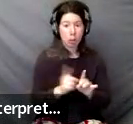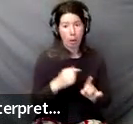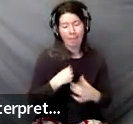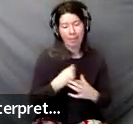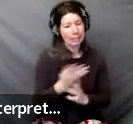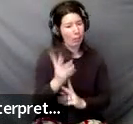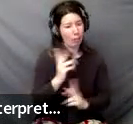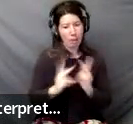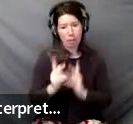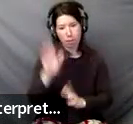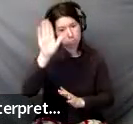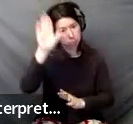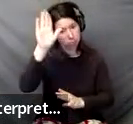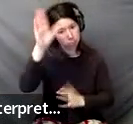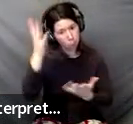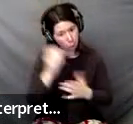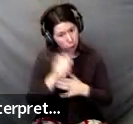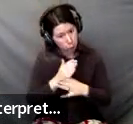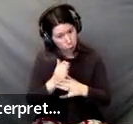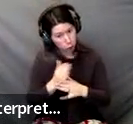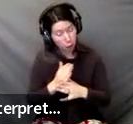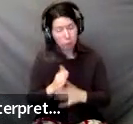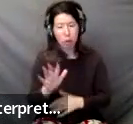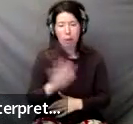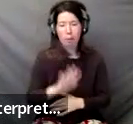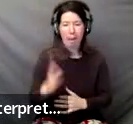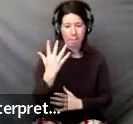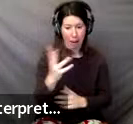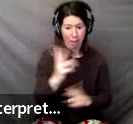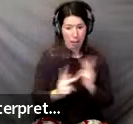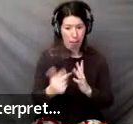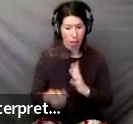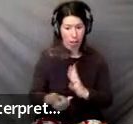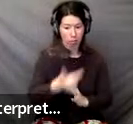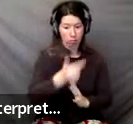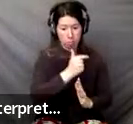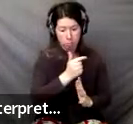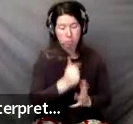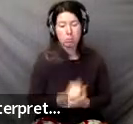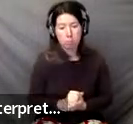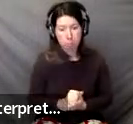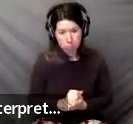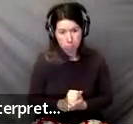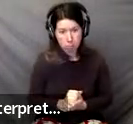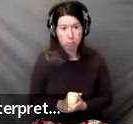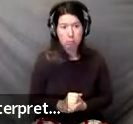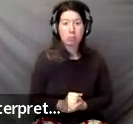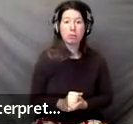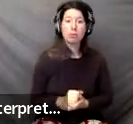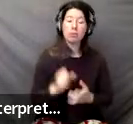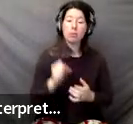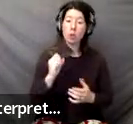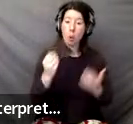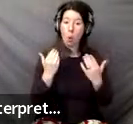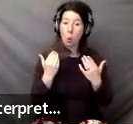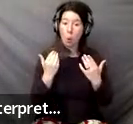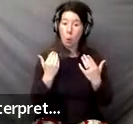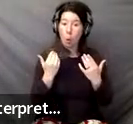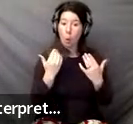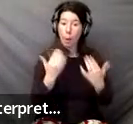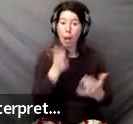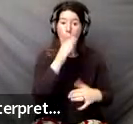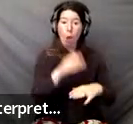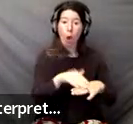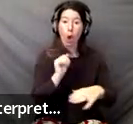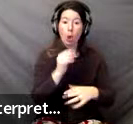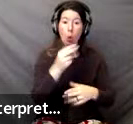that are interested. So it looks like about 5 right now. So I am going to go ahead and call your name if I see